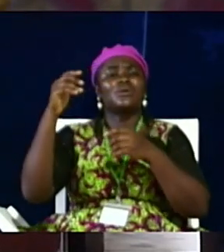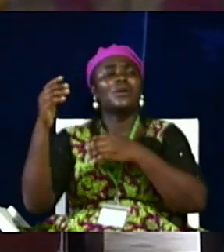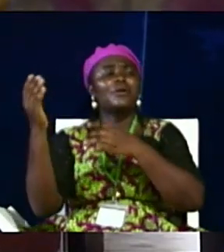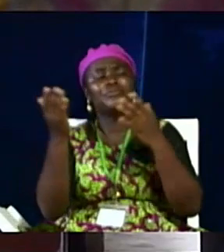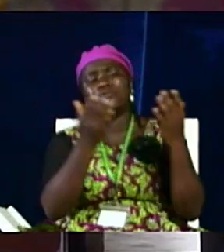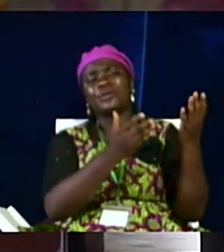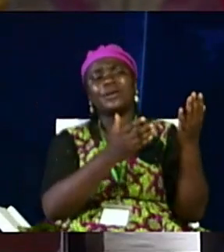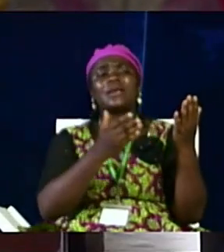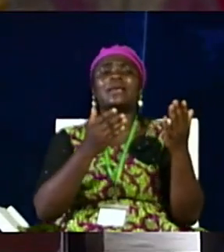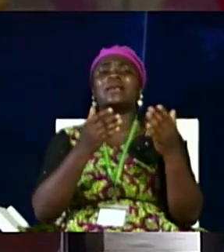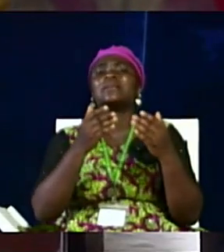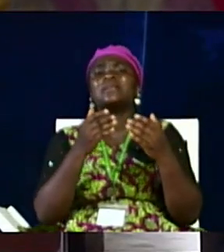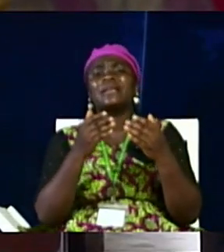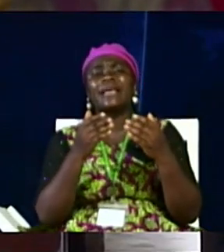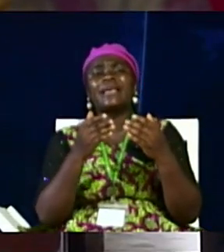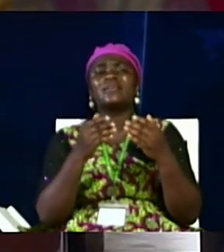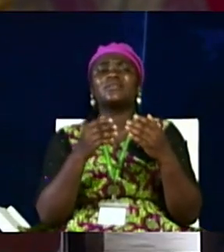generational disparity?